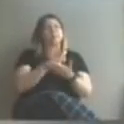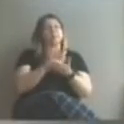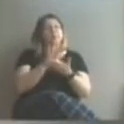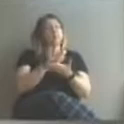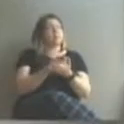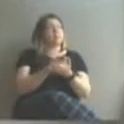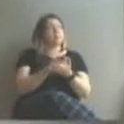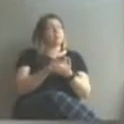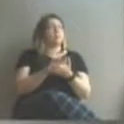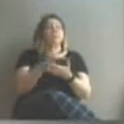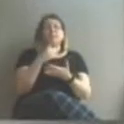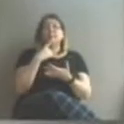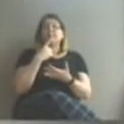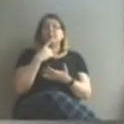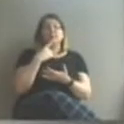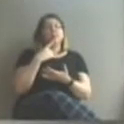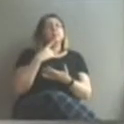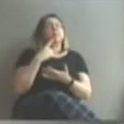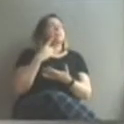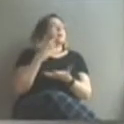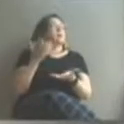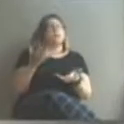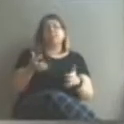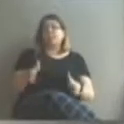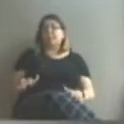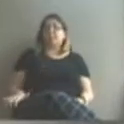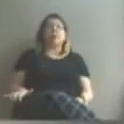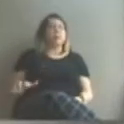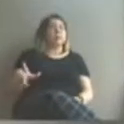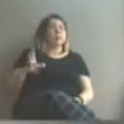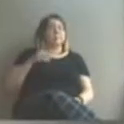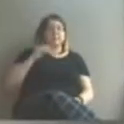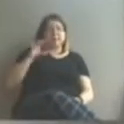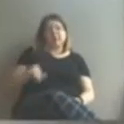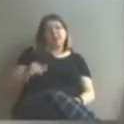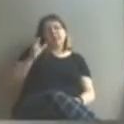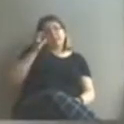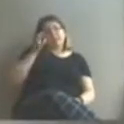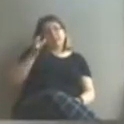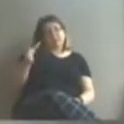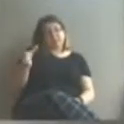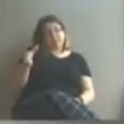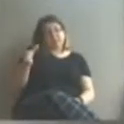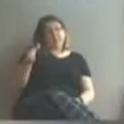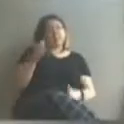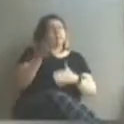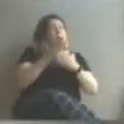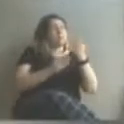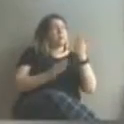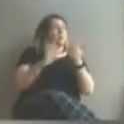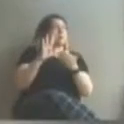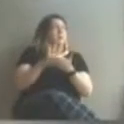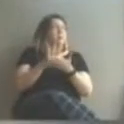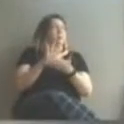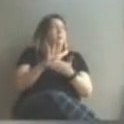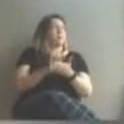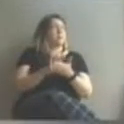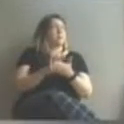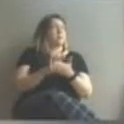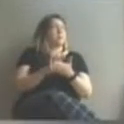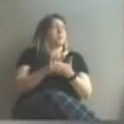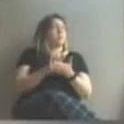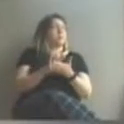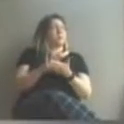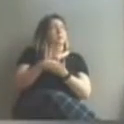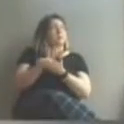that have said that they do not want to embrace this concept, in some of those schools, they take the